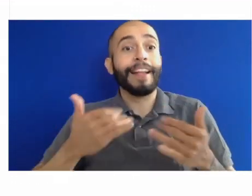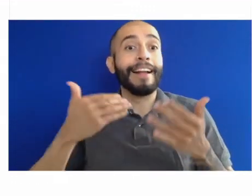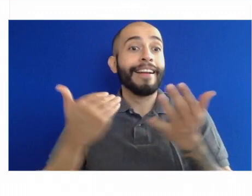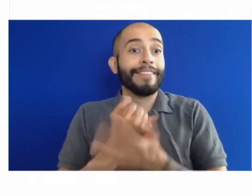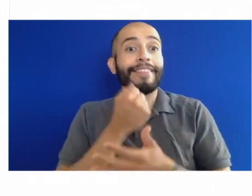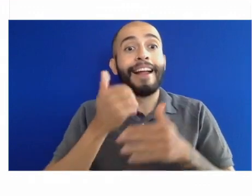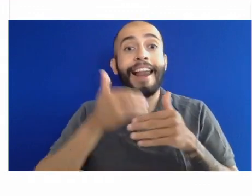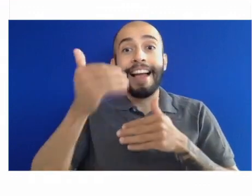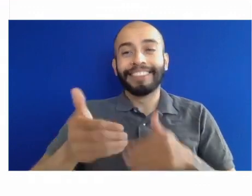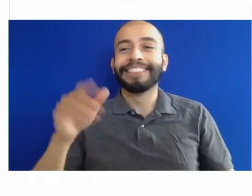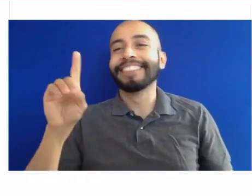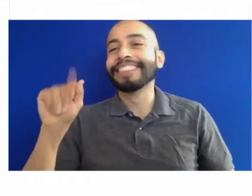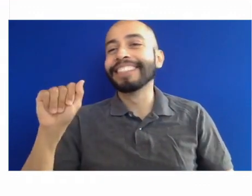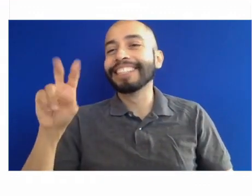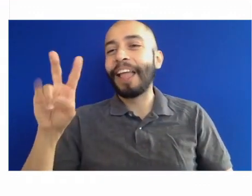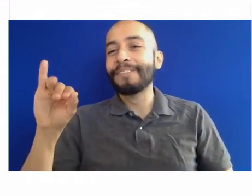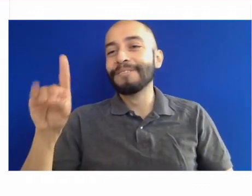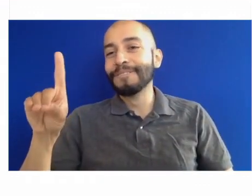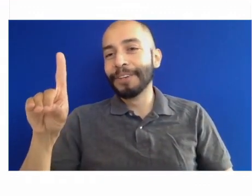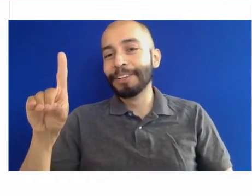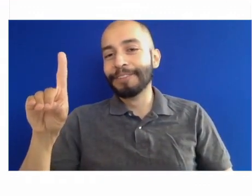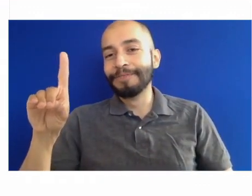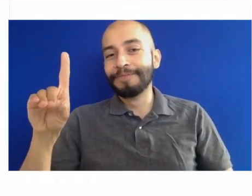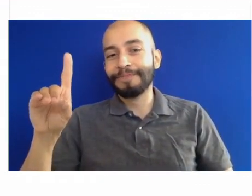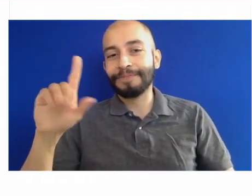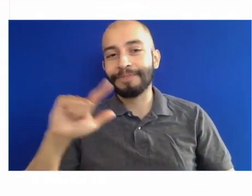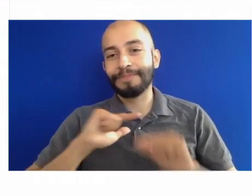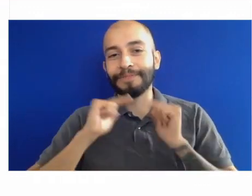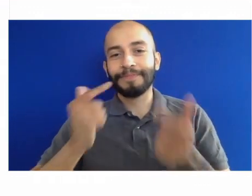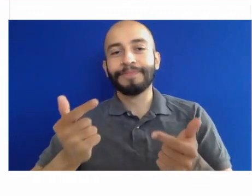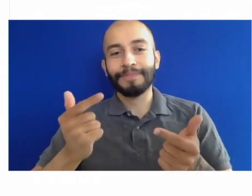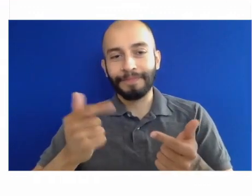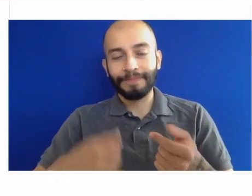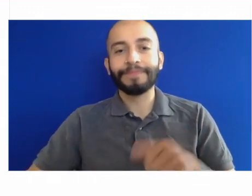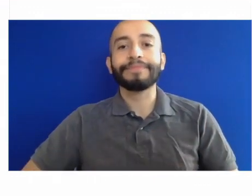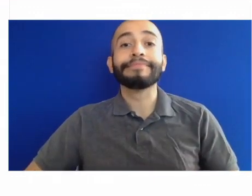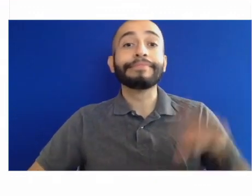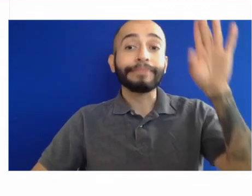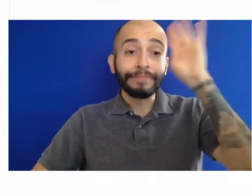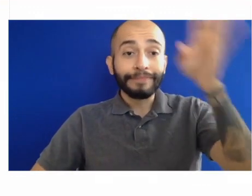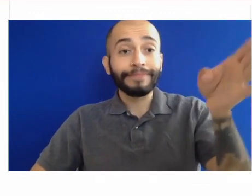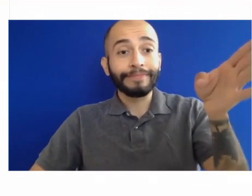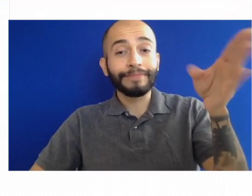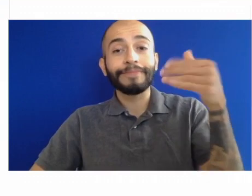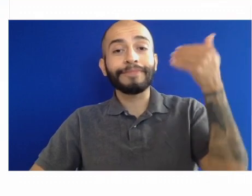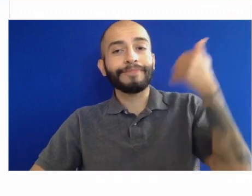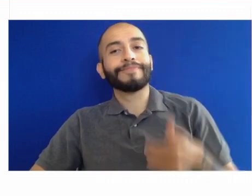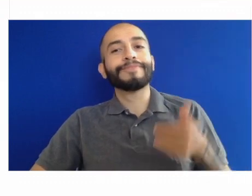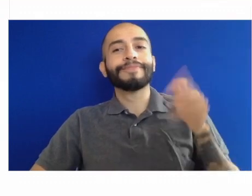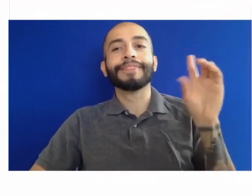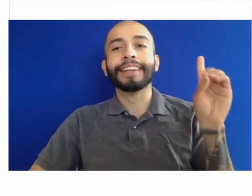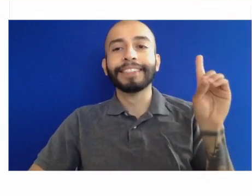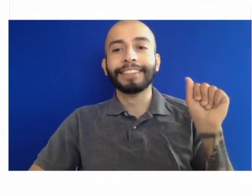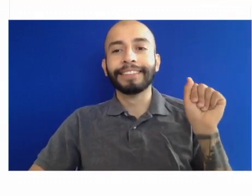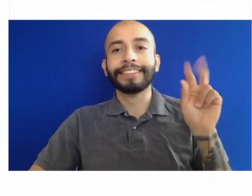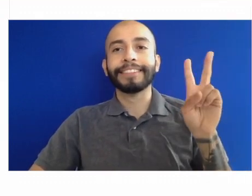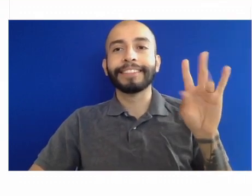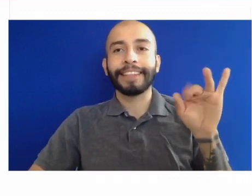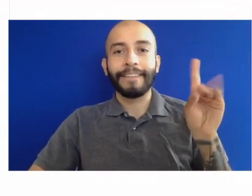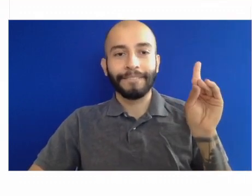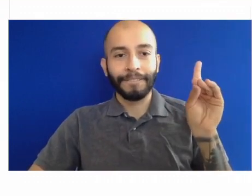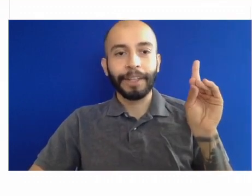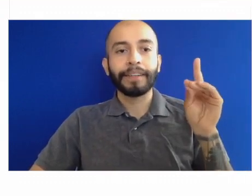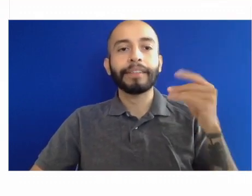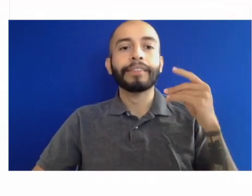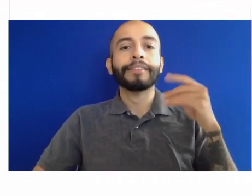Yeah, hi. So I'm David Broniatowski. I'm an associate professor at the George Washington University School of Engineering Management and Systems Engineering. It's really an honor